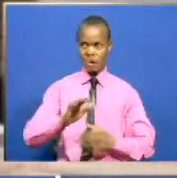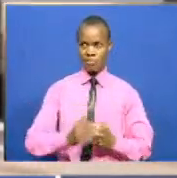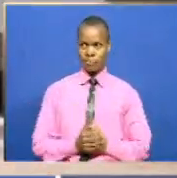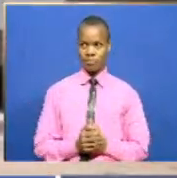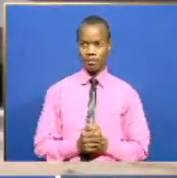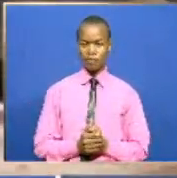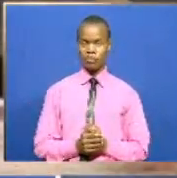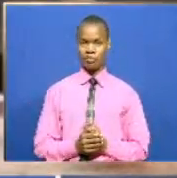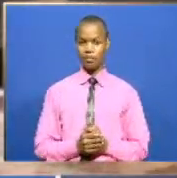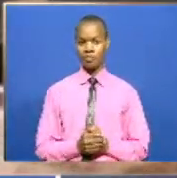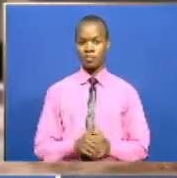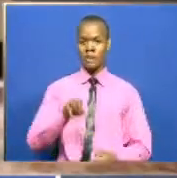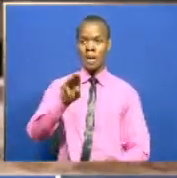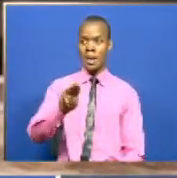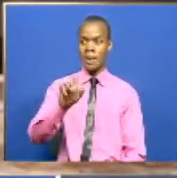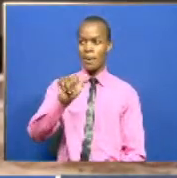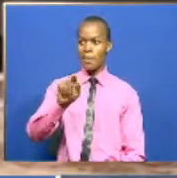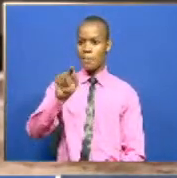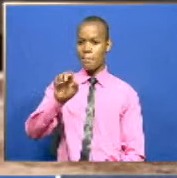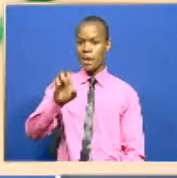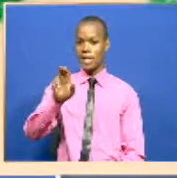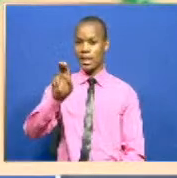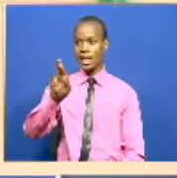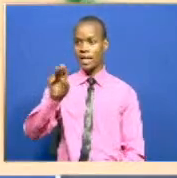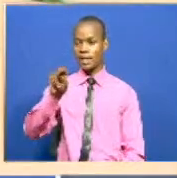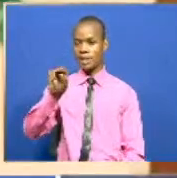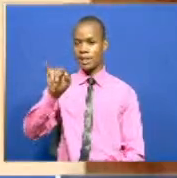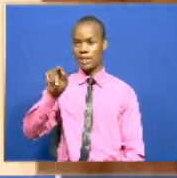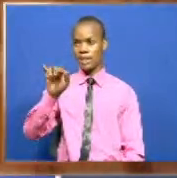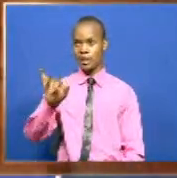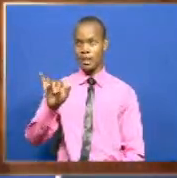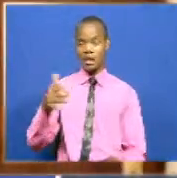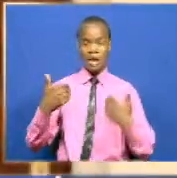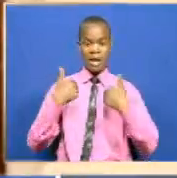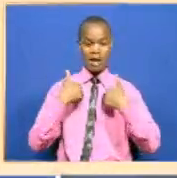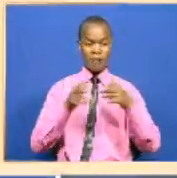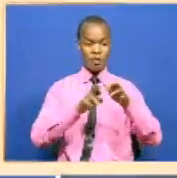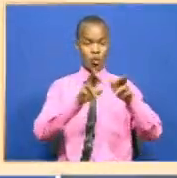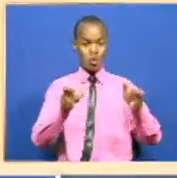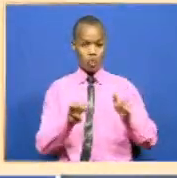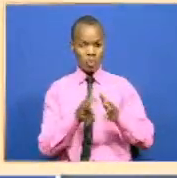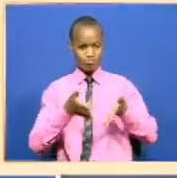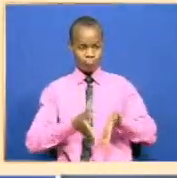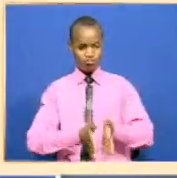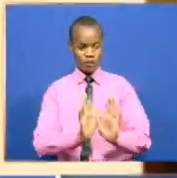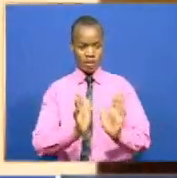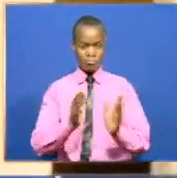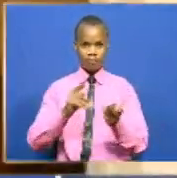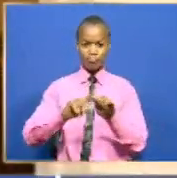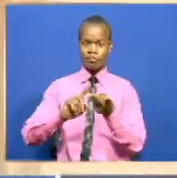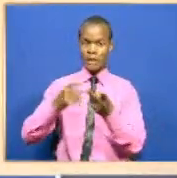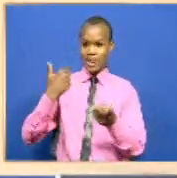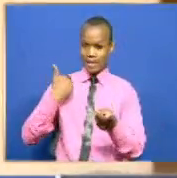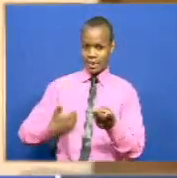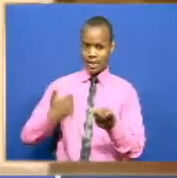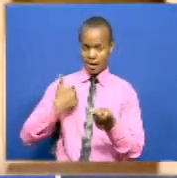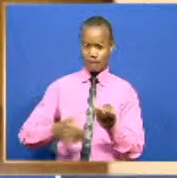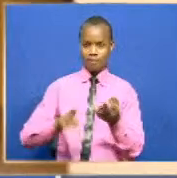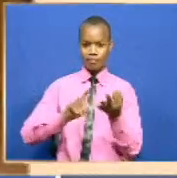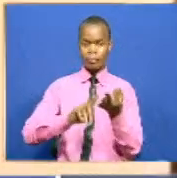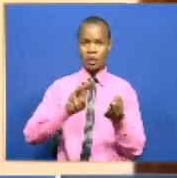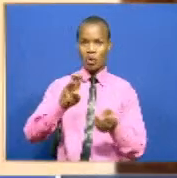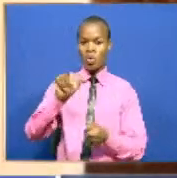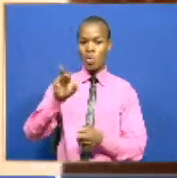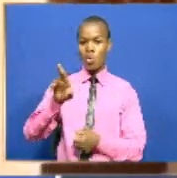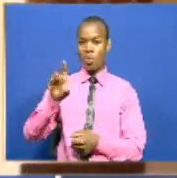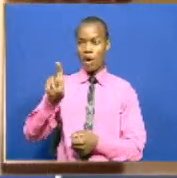The new maternity wing at Chimoligot Sub-County consists of a delivery room, a theater, post and antenatal wards, a newborn